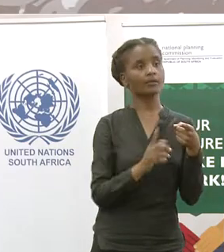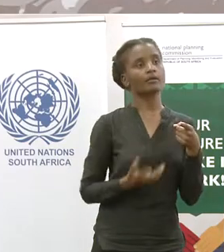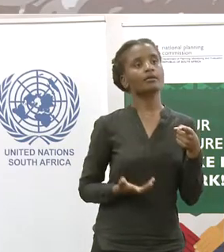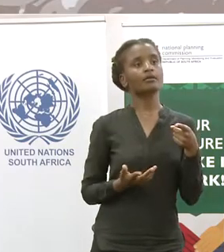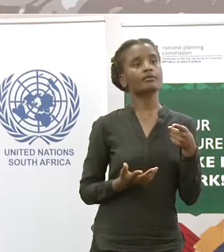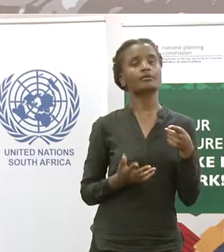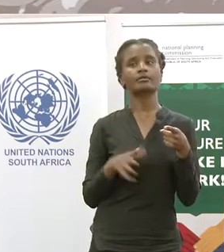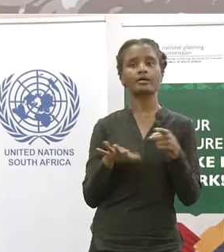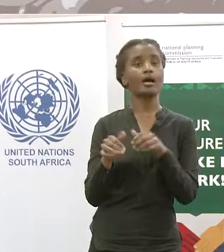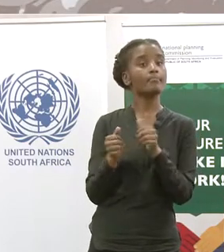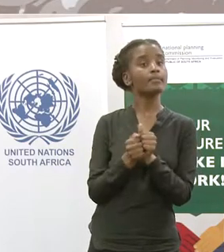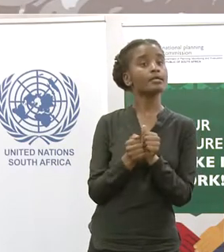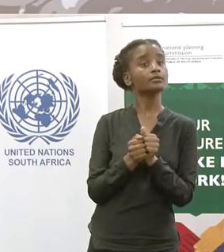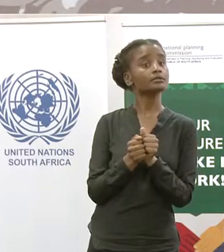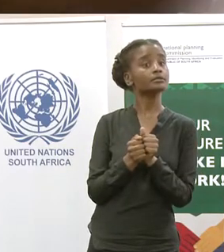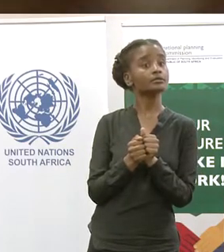the partners who are